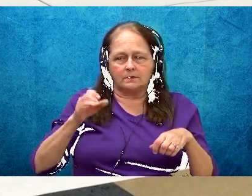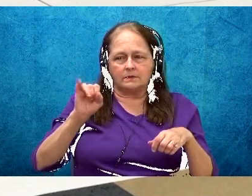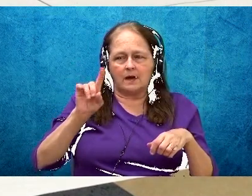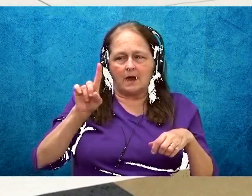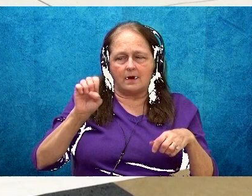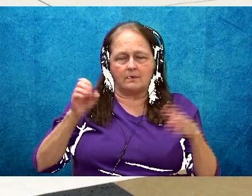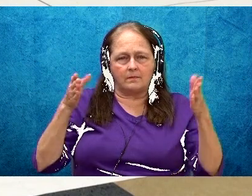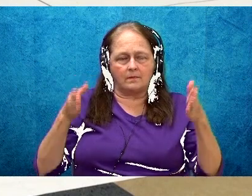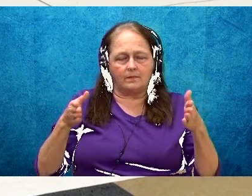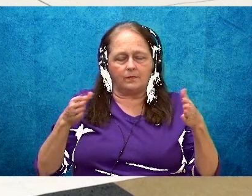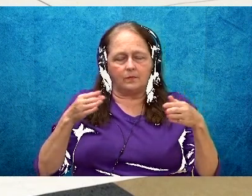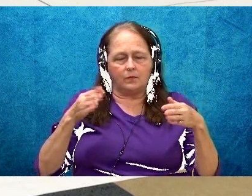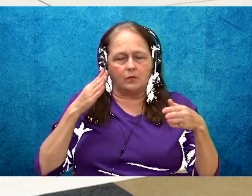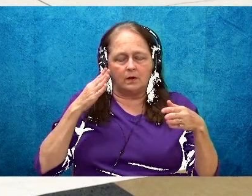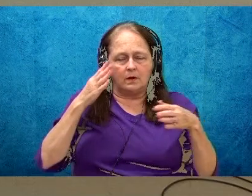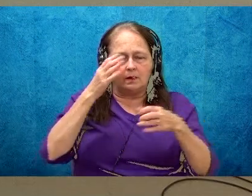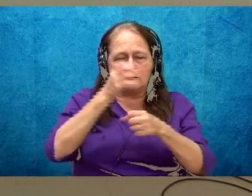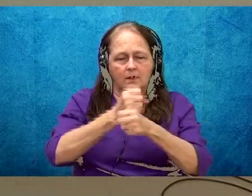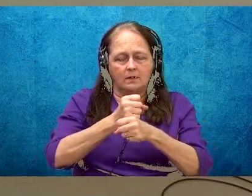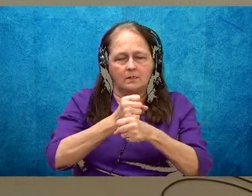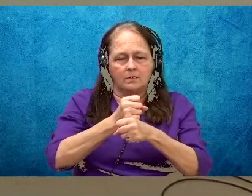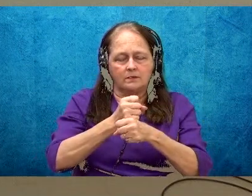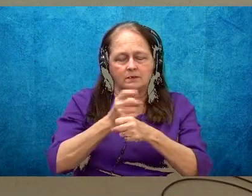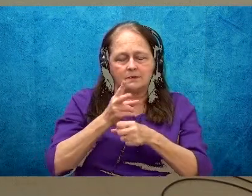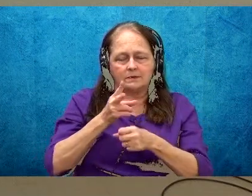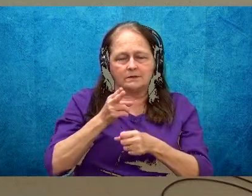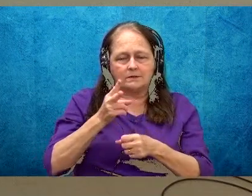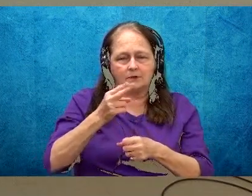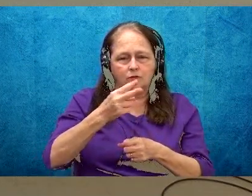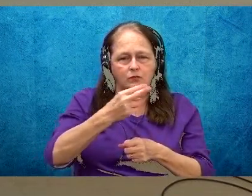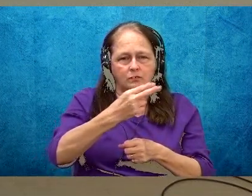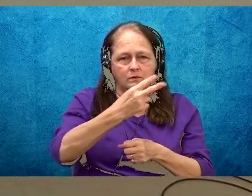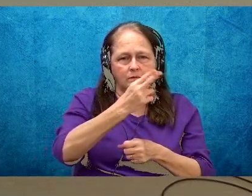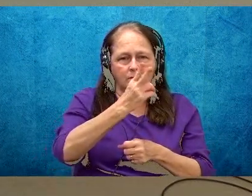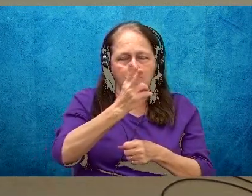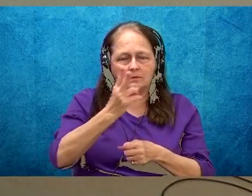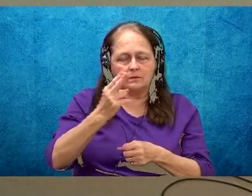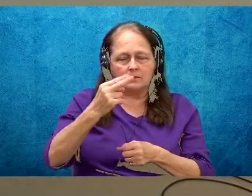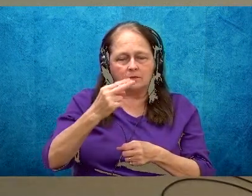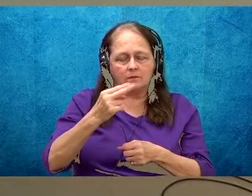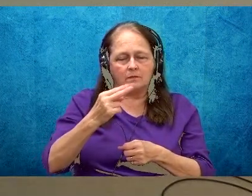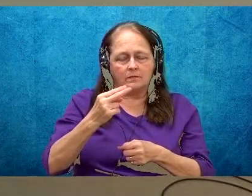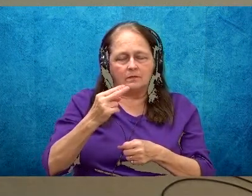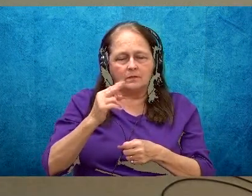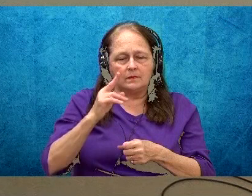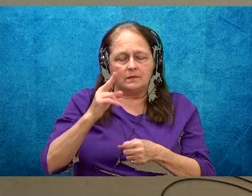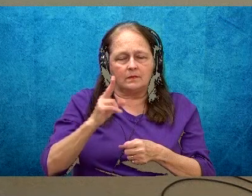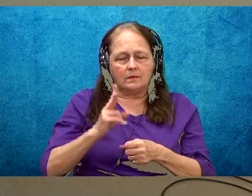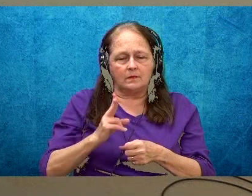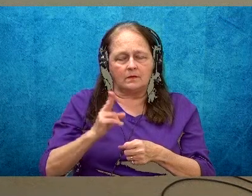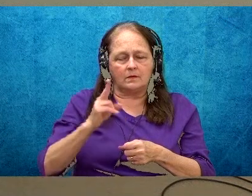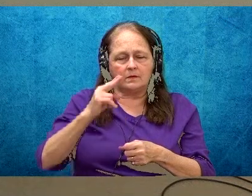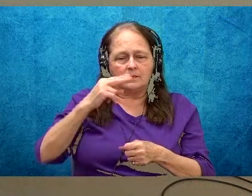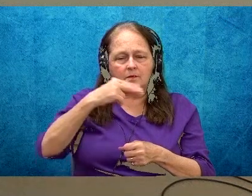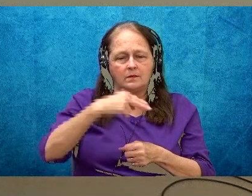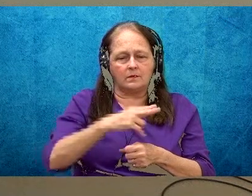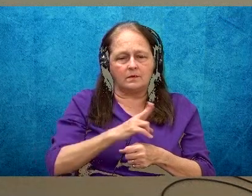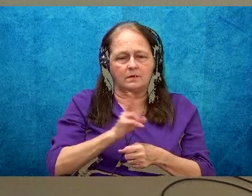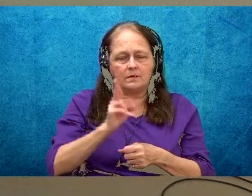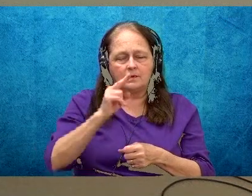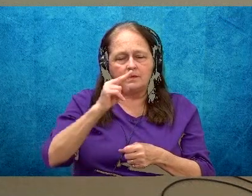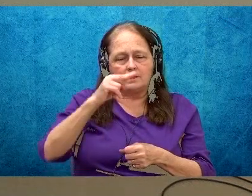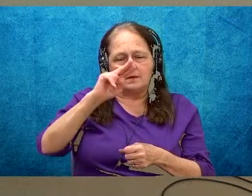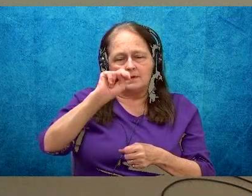Then you're going to get a pair of scissors and you're going to cut your net out.